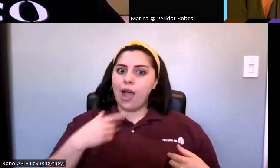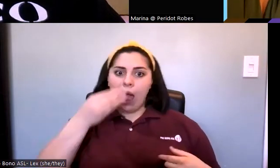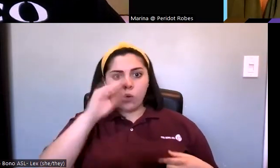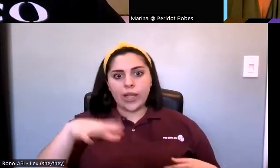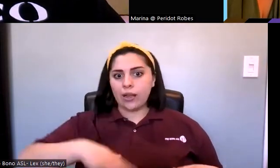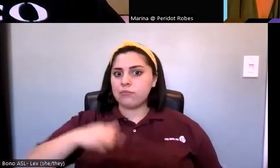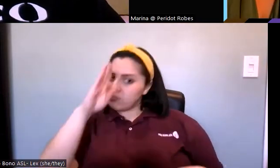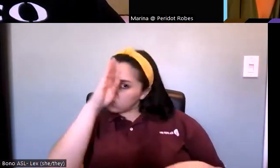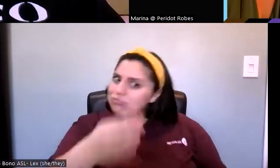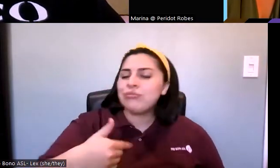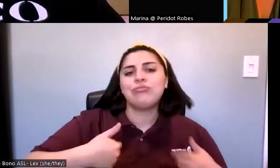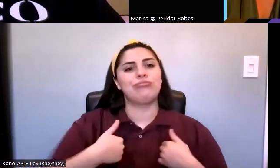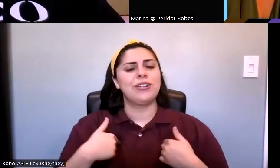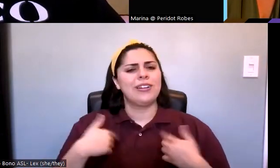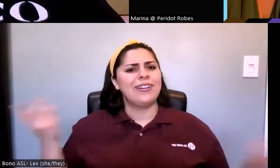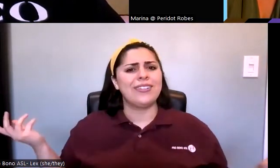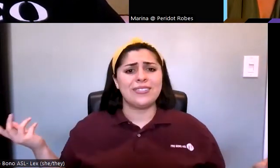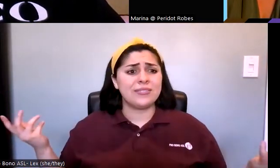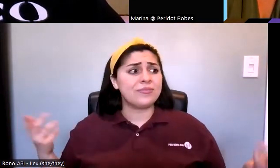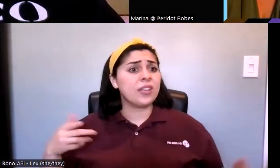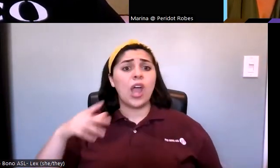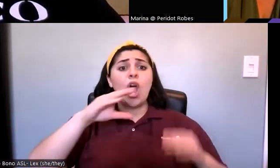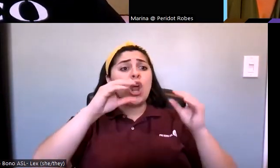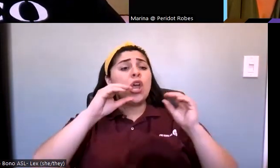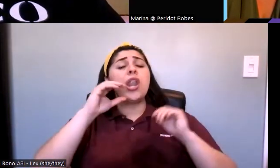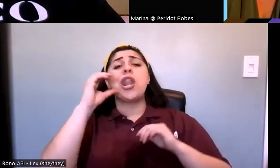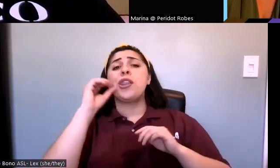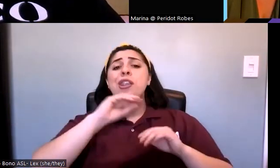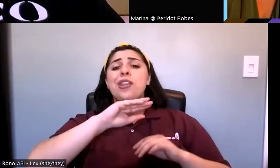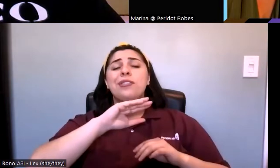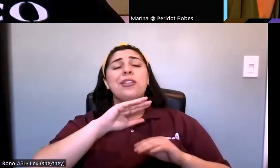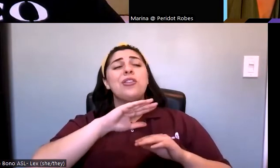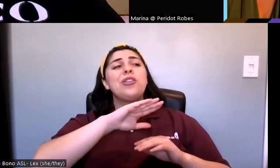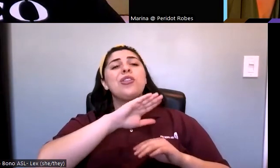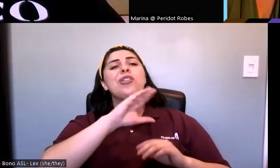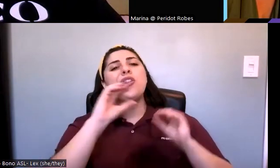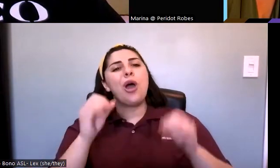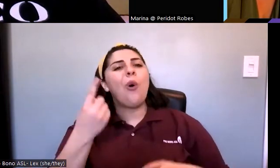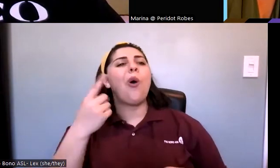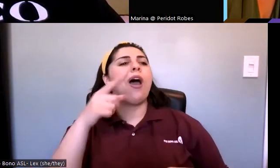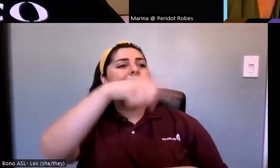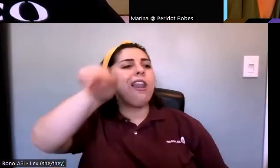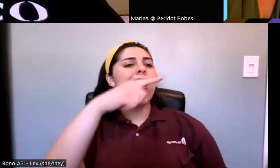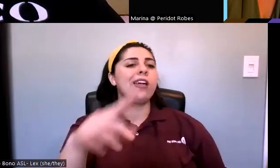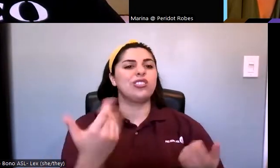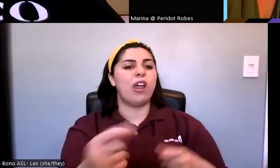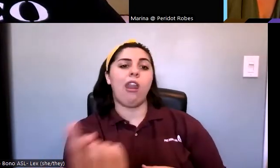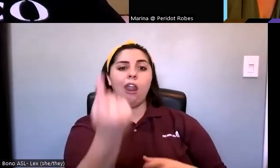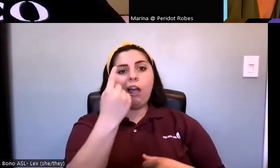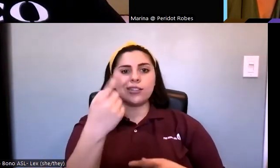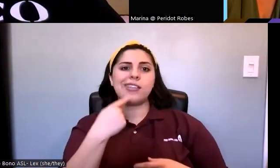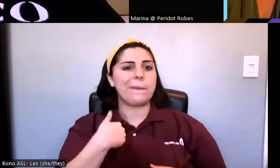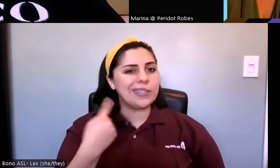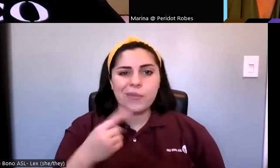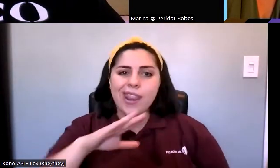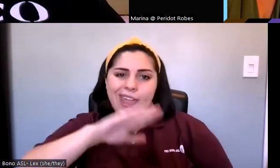I'm you know, no one ever comes up against me, but you know, to me, I'm like, it is infuriating. Why shouldn't we